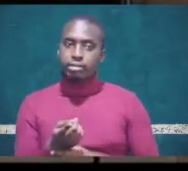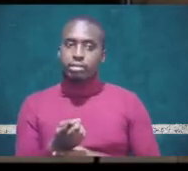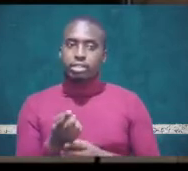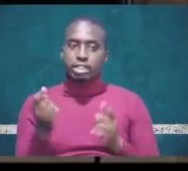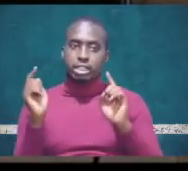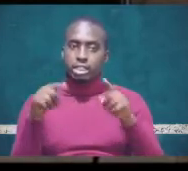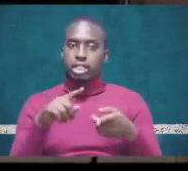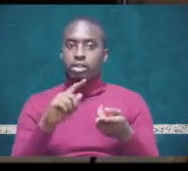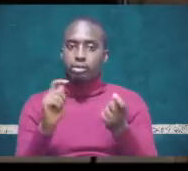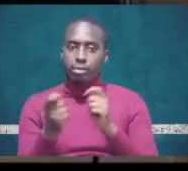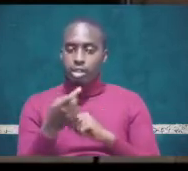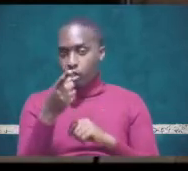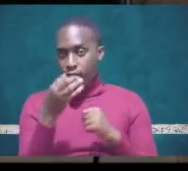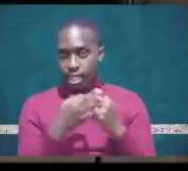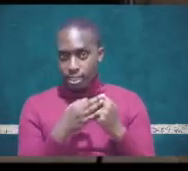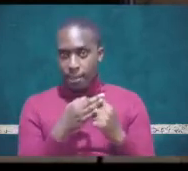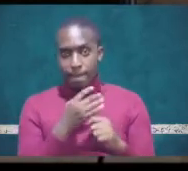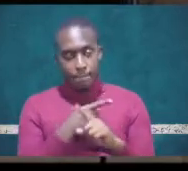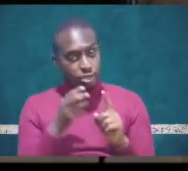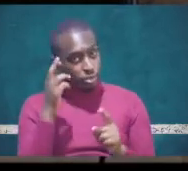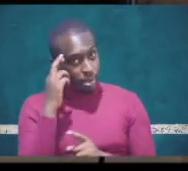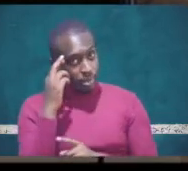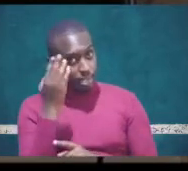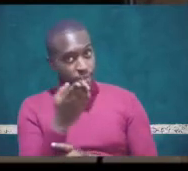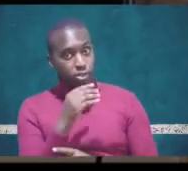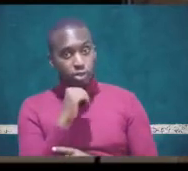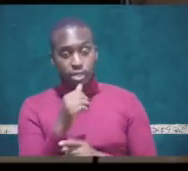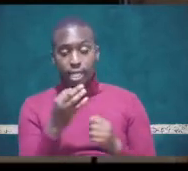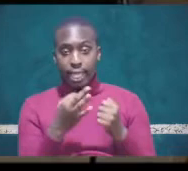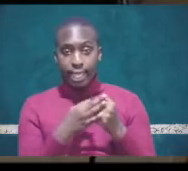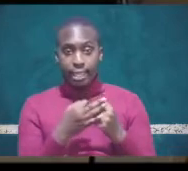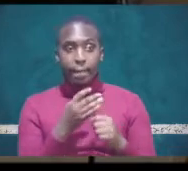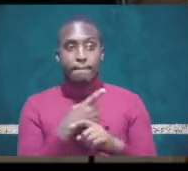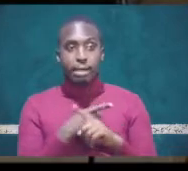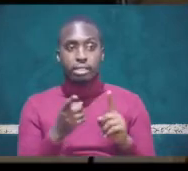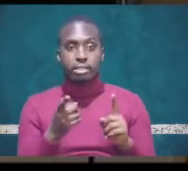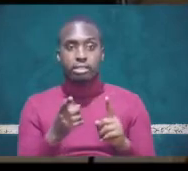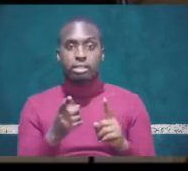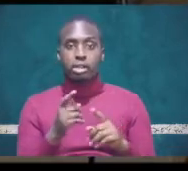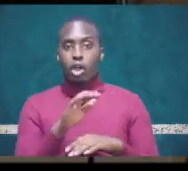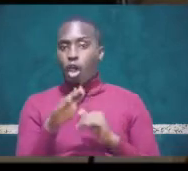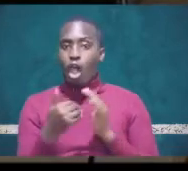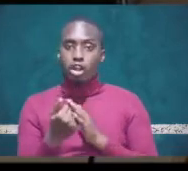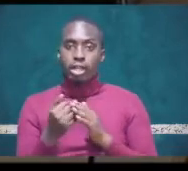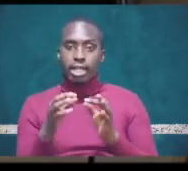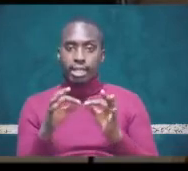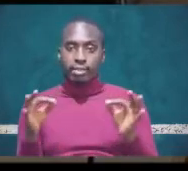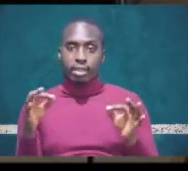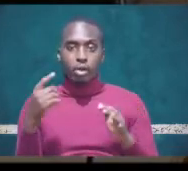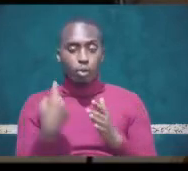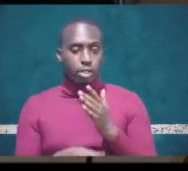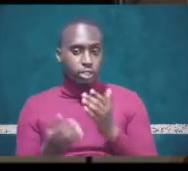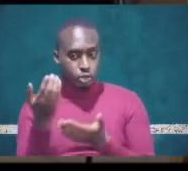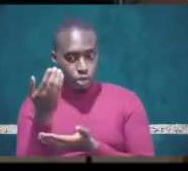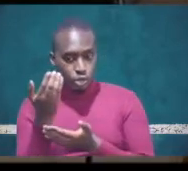to be that 8, but remember, this is not 8, but it is the whole length. And then what you measure